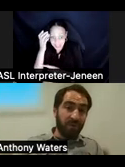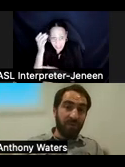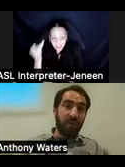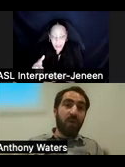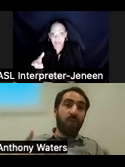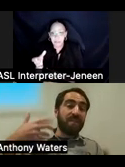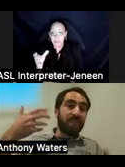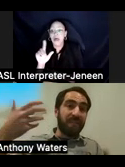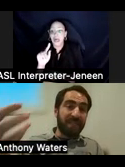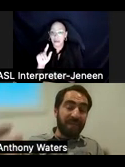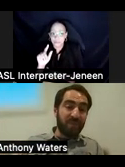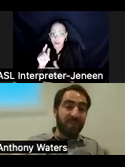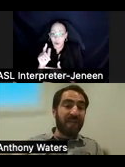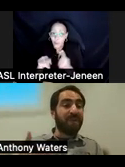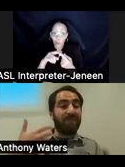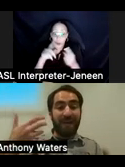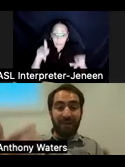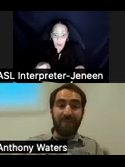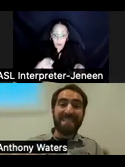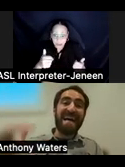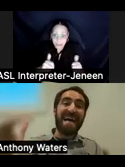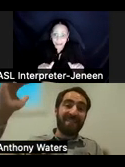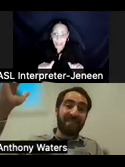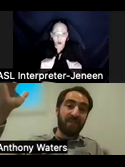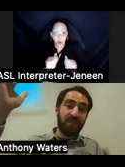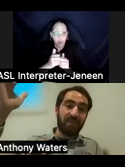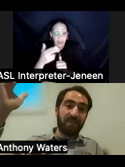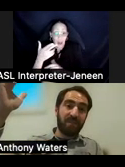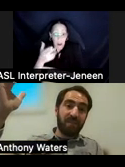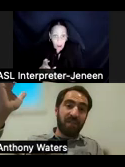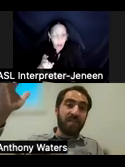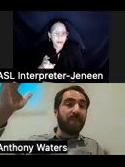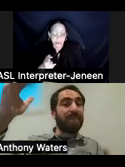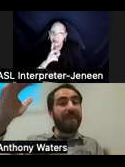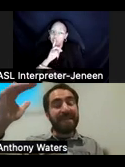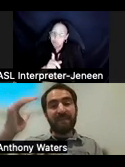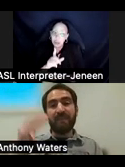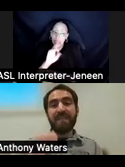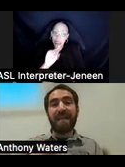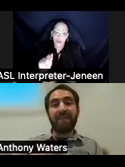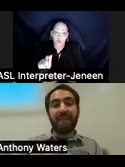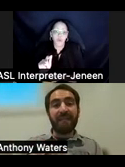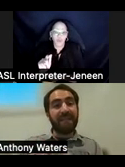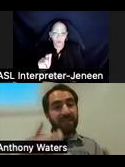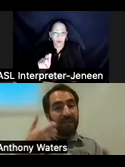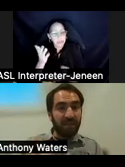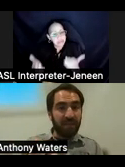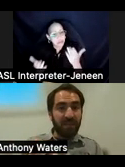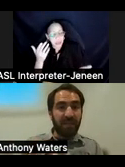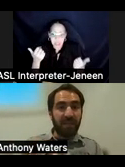before. When somebody attempts suicide with a firearm, that's highly lethal. Somebody may attempt suicide thinking